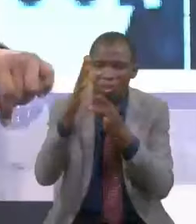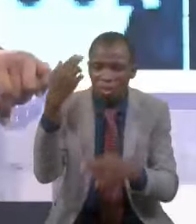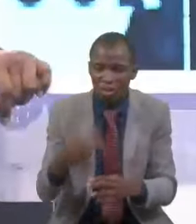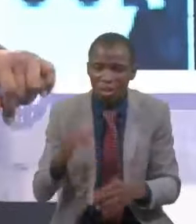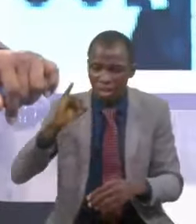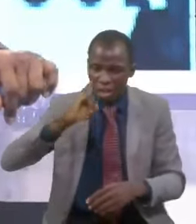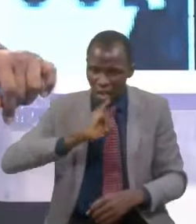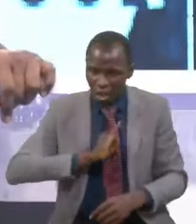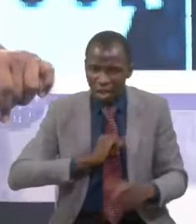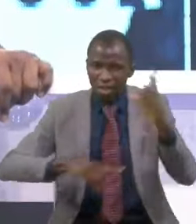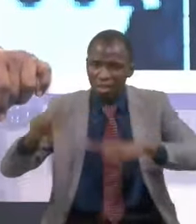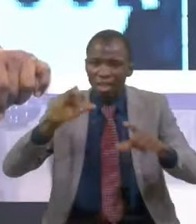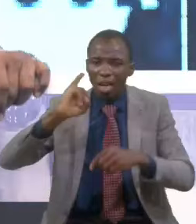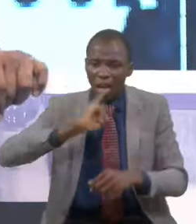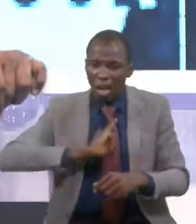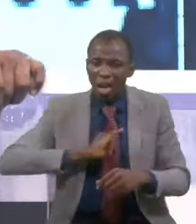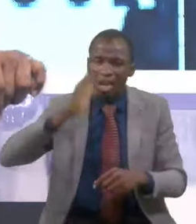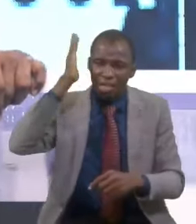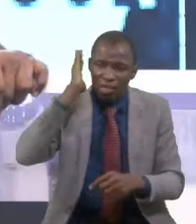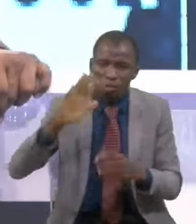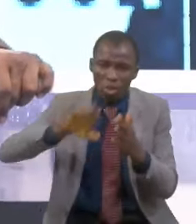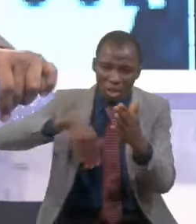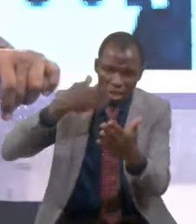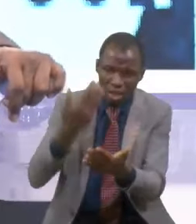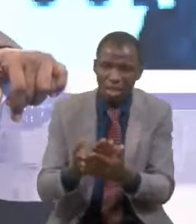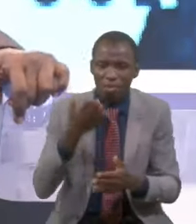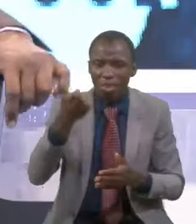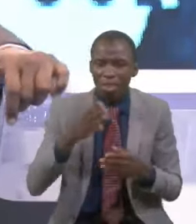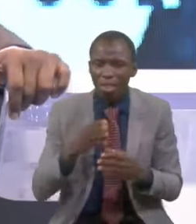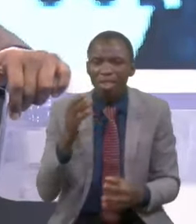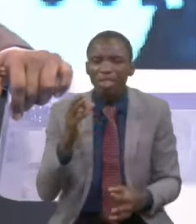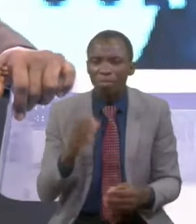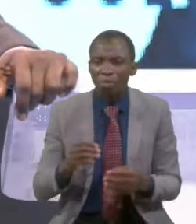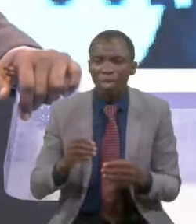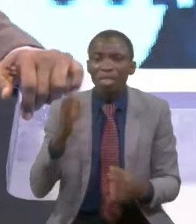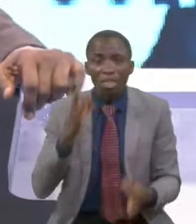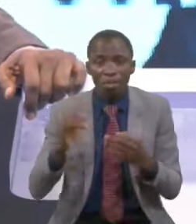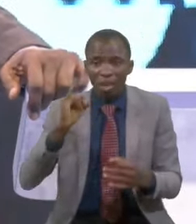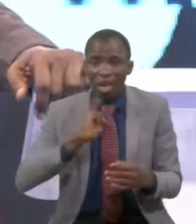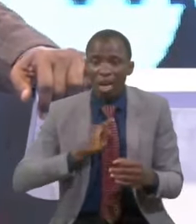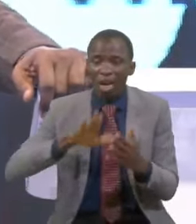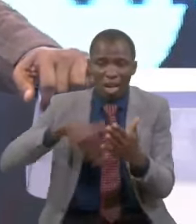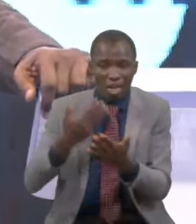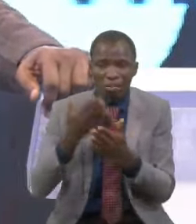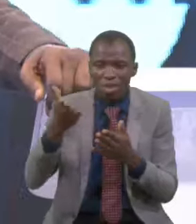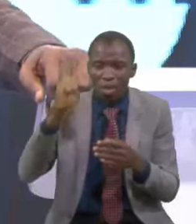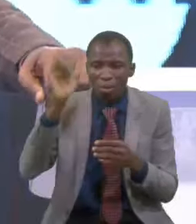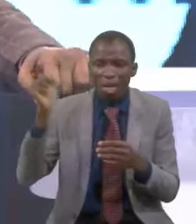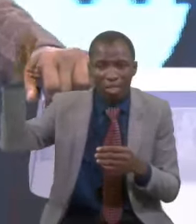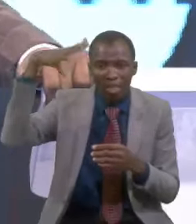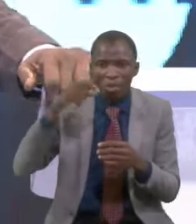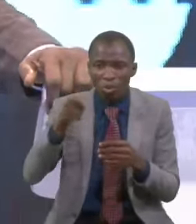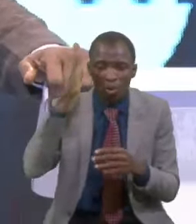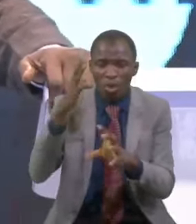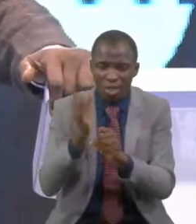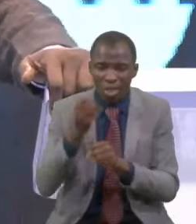there. By grace. If I get there by grace, you must get there by grace.